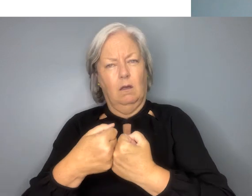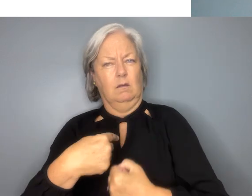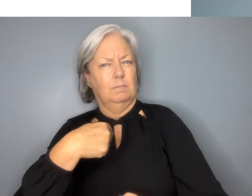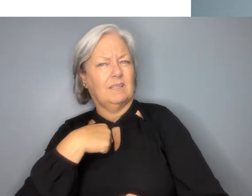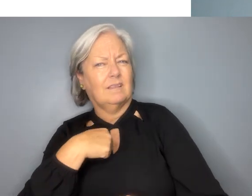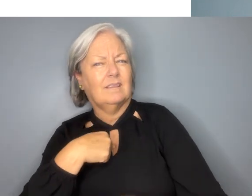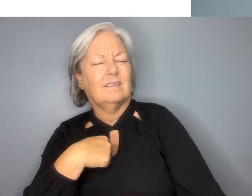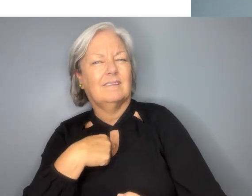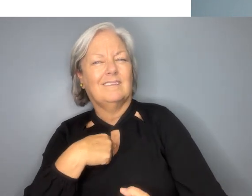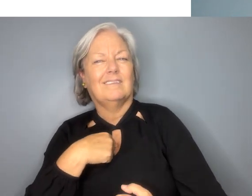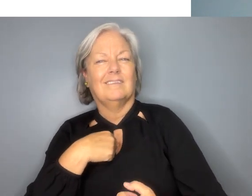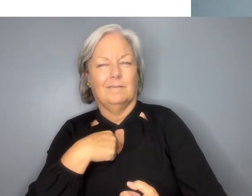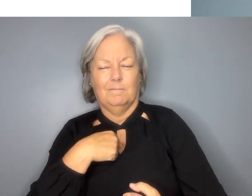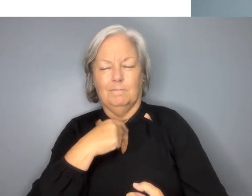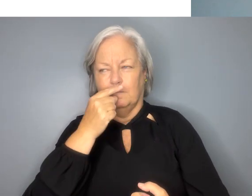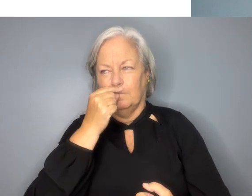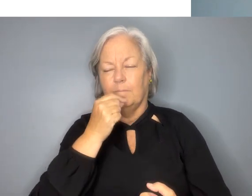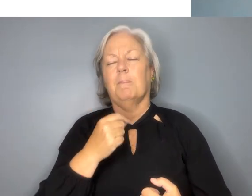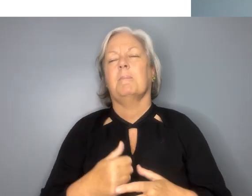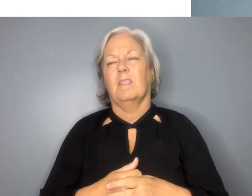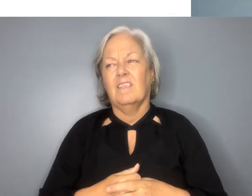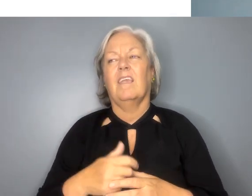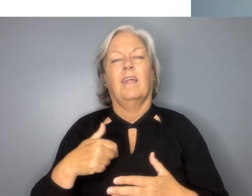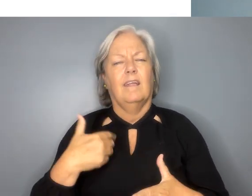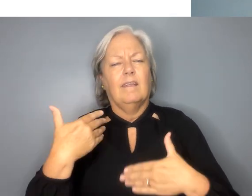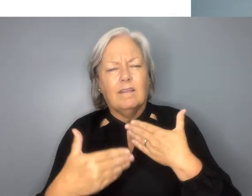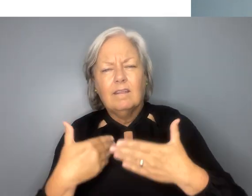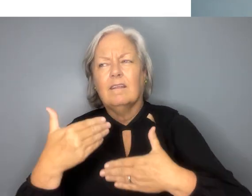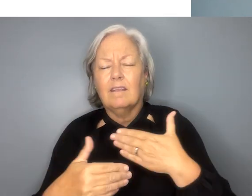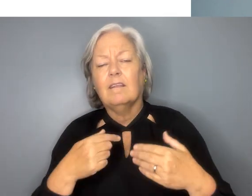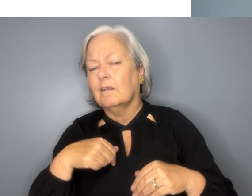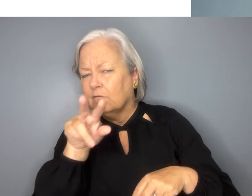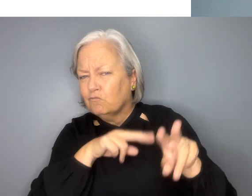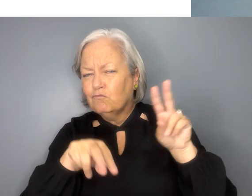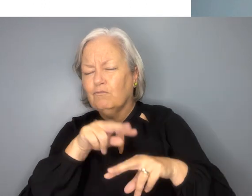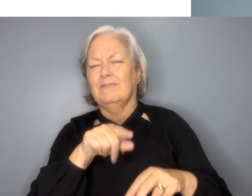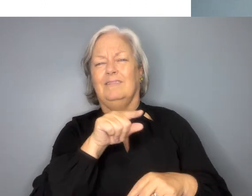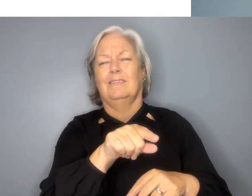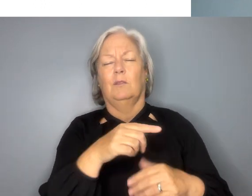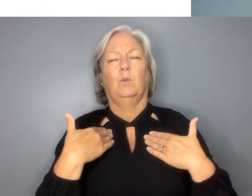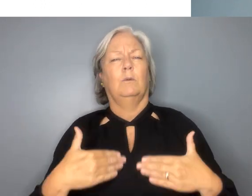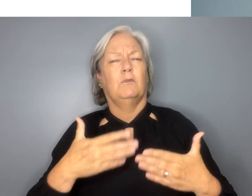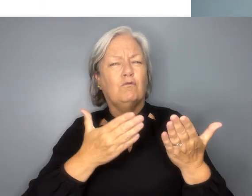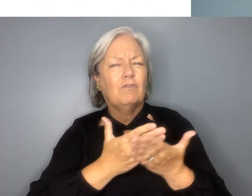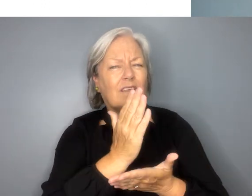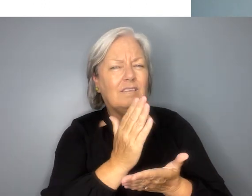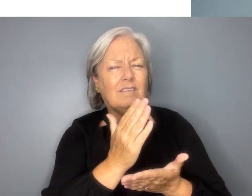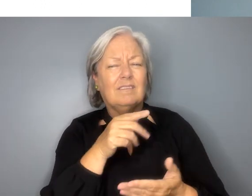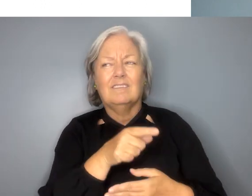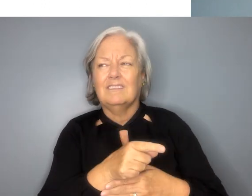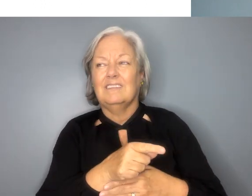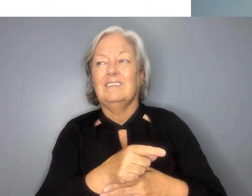to be, when we do international support in those spaces, or when we are building up and reviewing the human rights that are